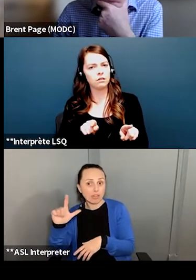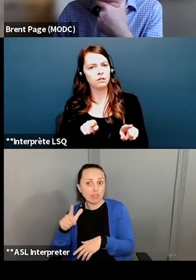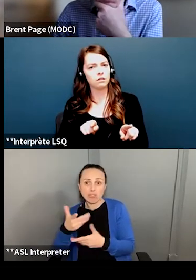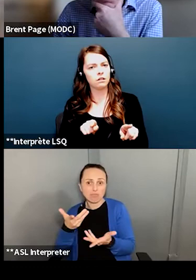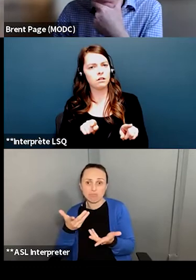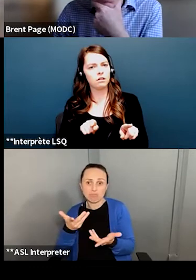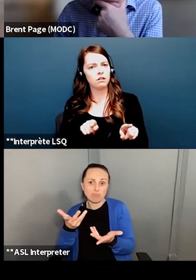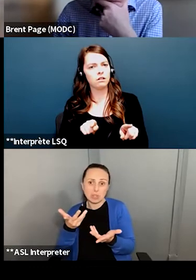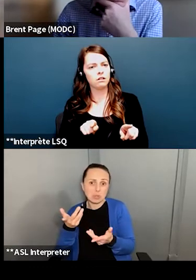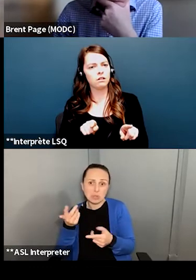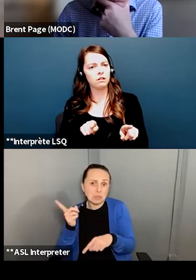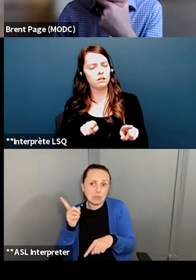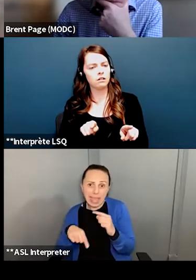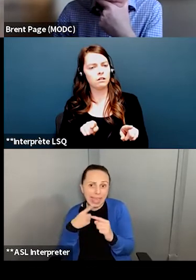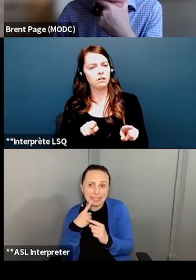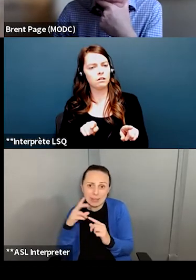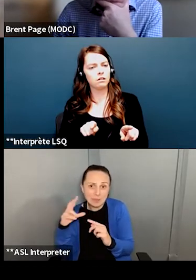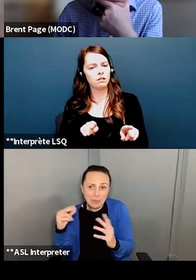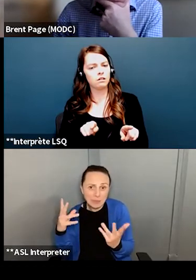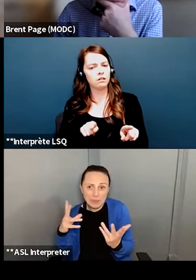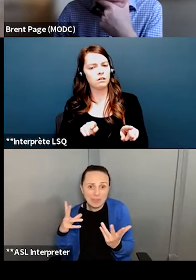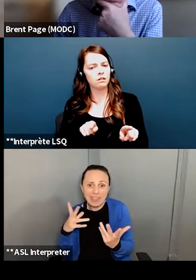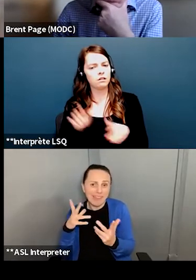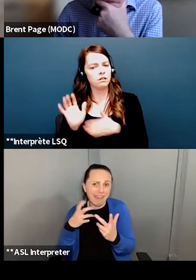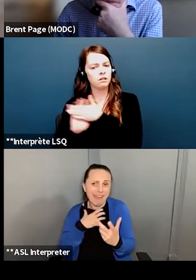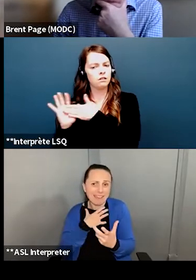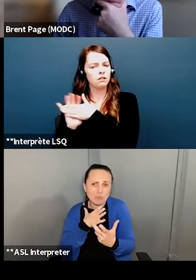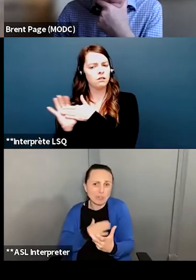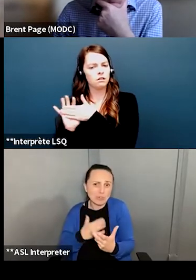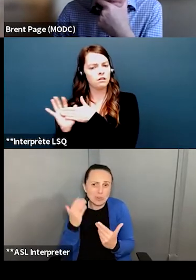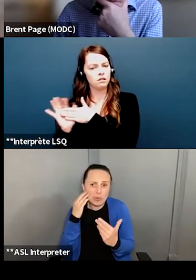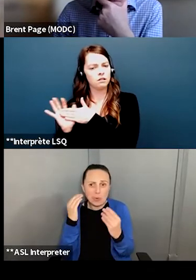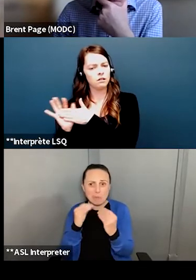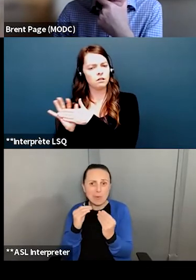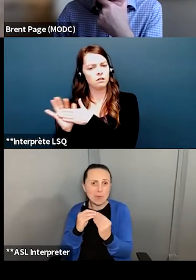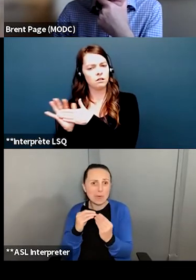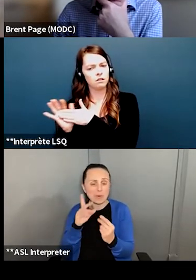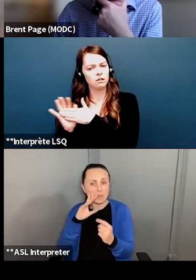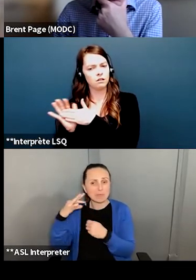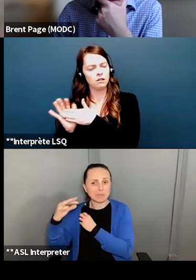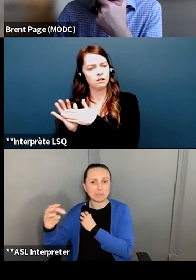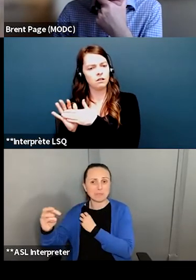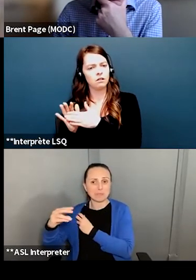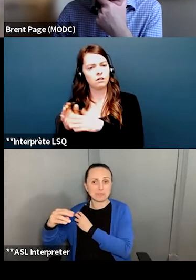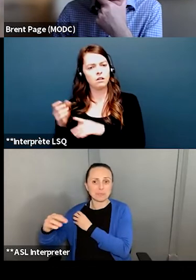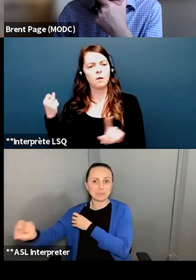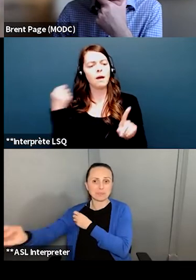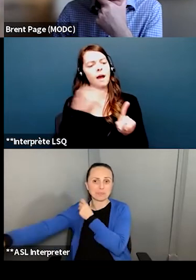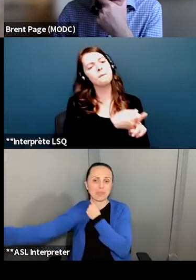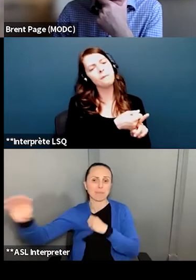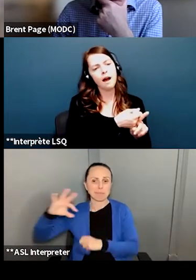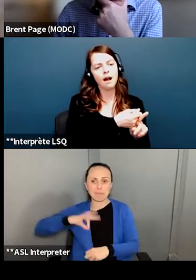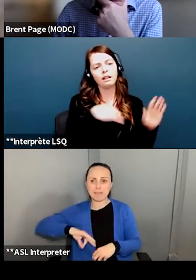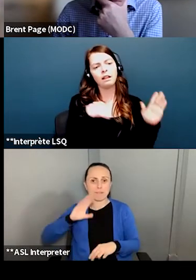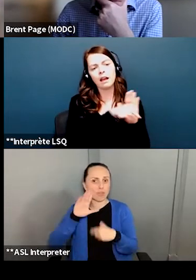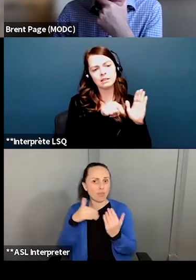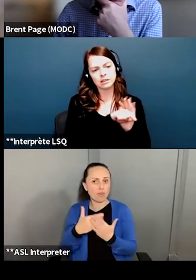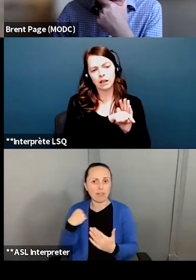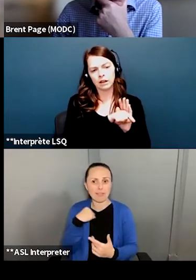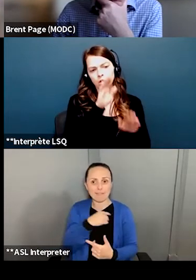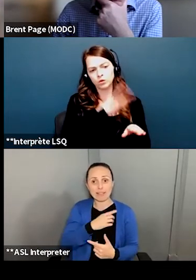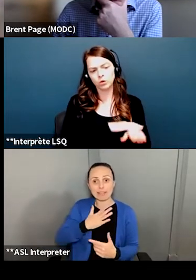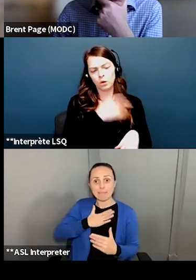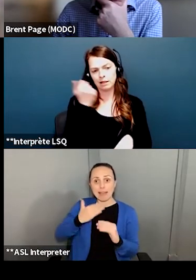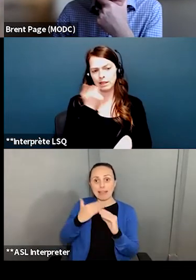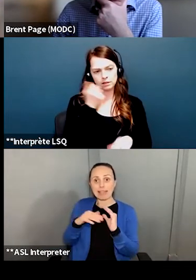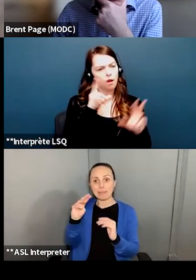don't rule it out. Would love to know more. It would be very useful to all of us that are working on this. And yeah, my email